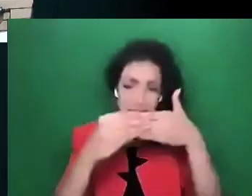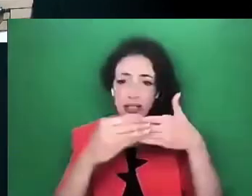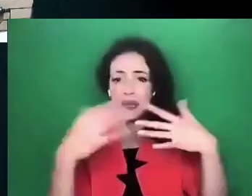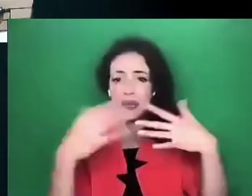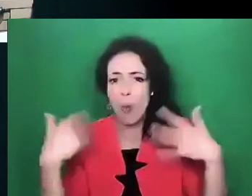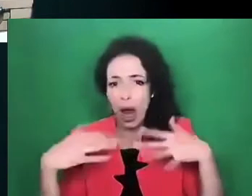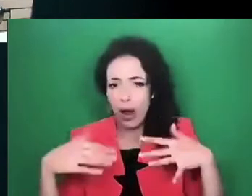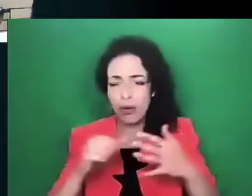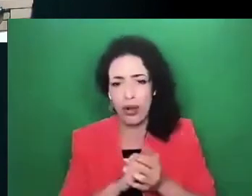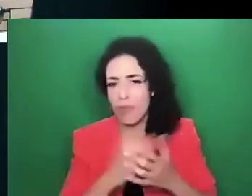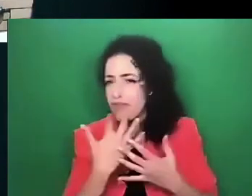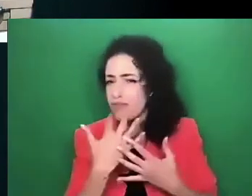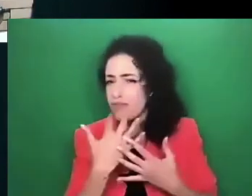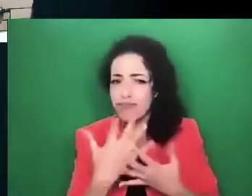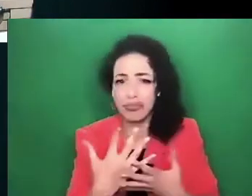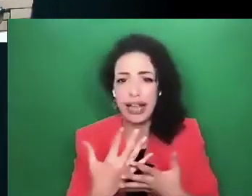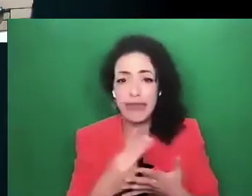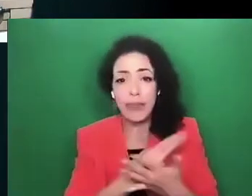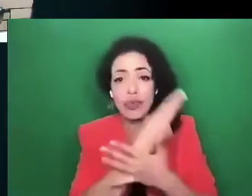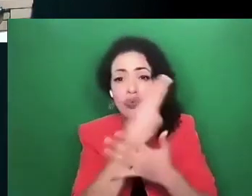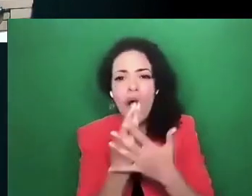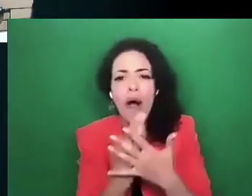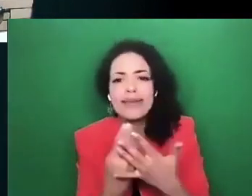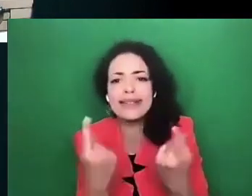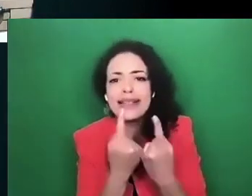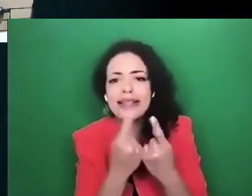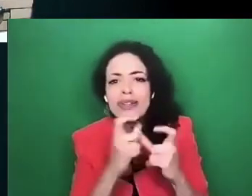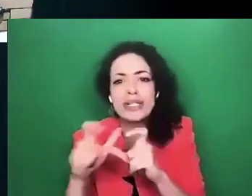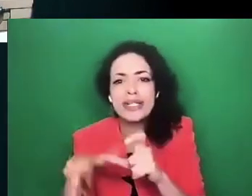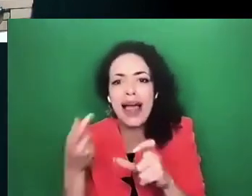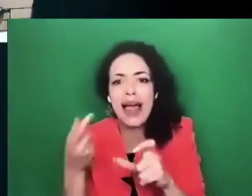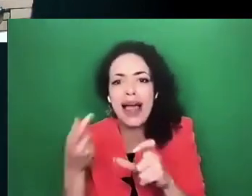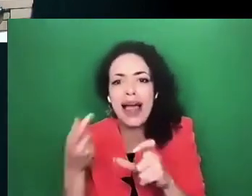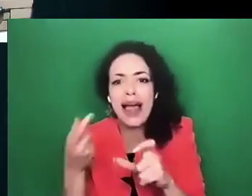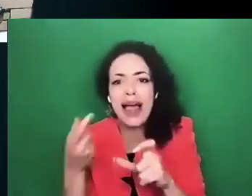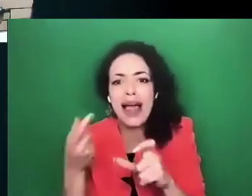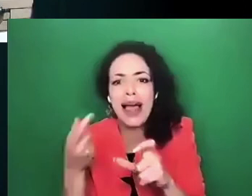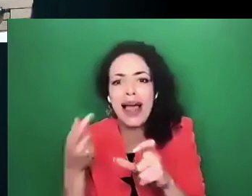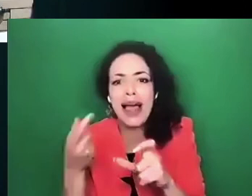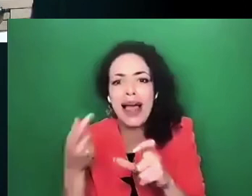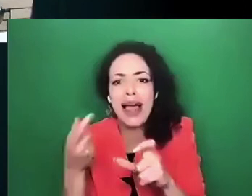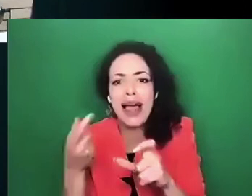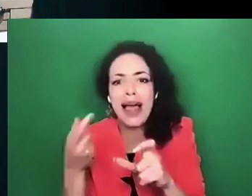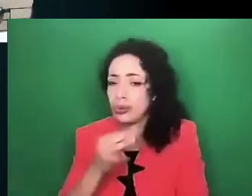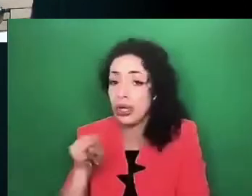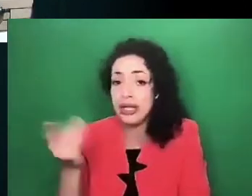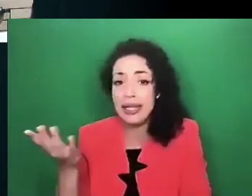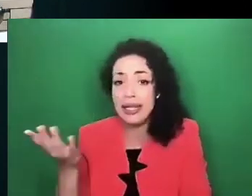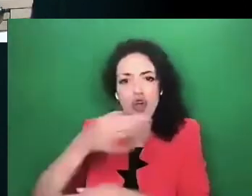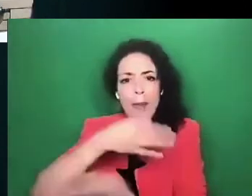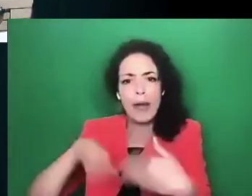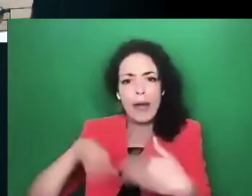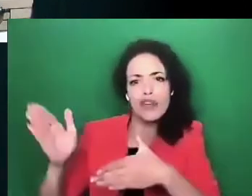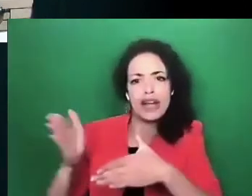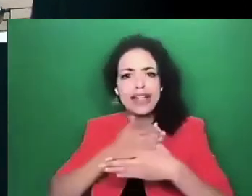remains and fragments that we find from Kit Kat, are things that combine indigenous knowledge of performance and practices of performance